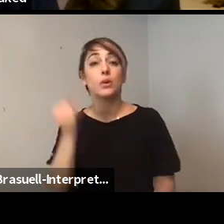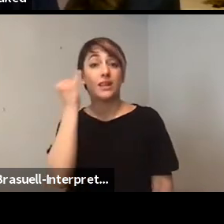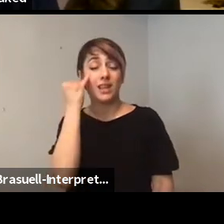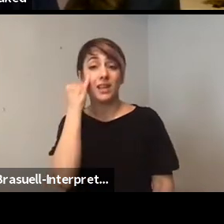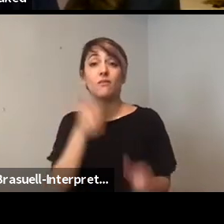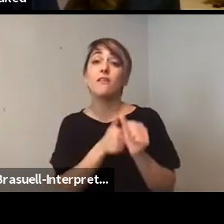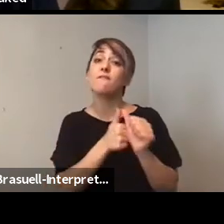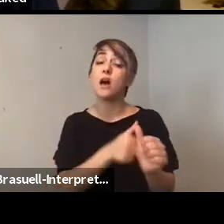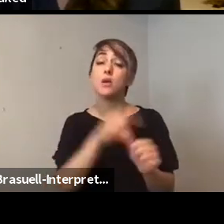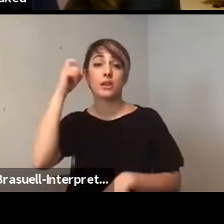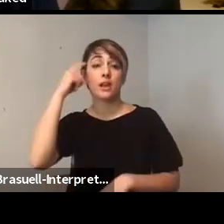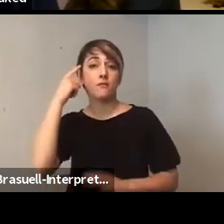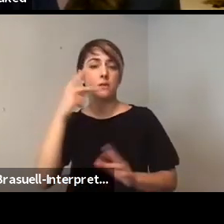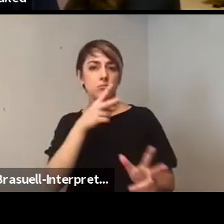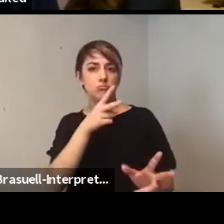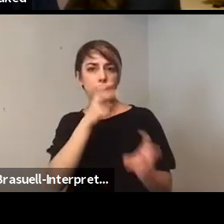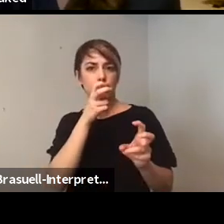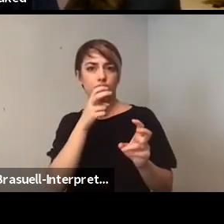example,